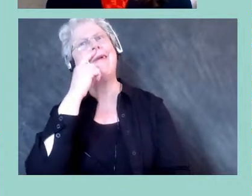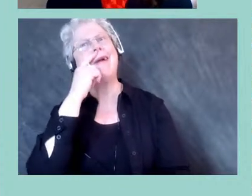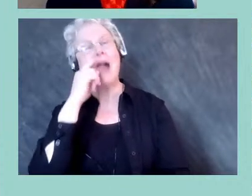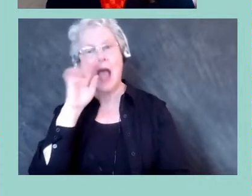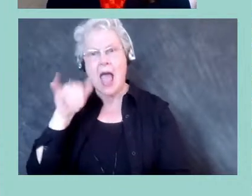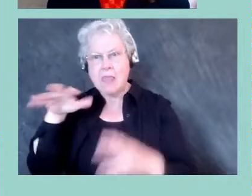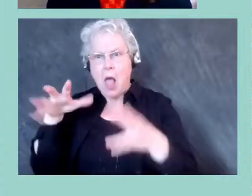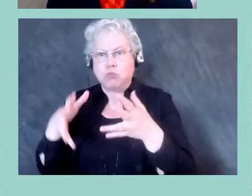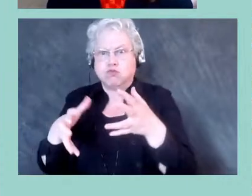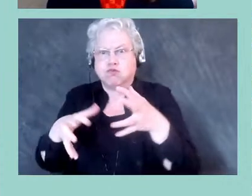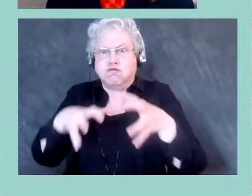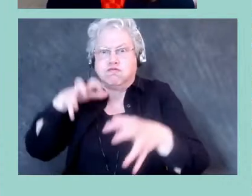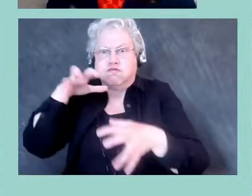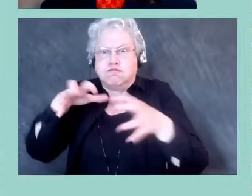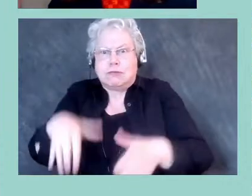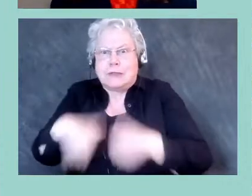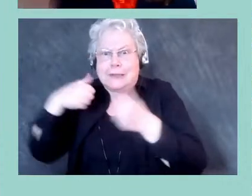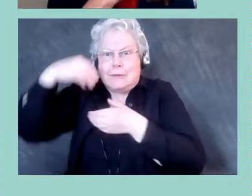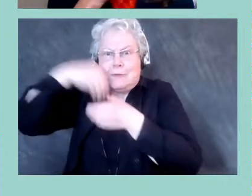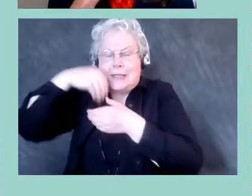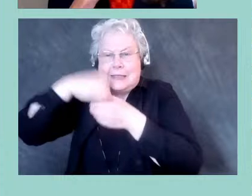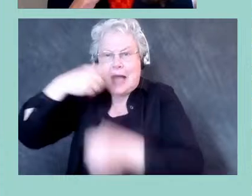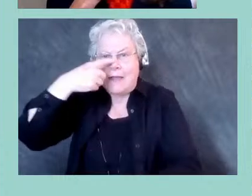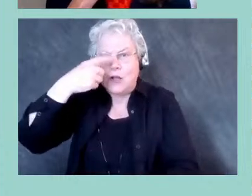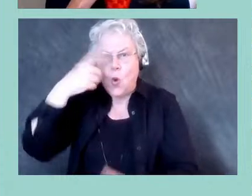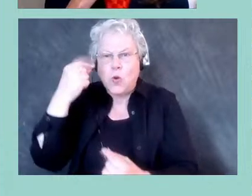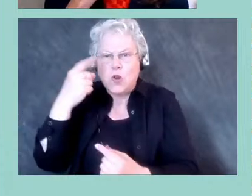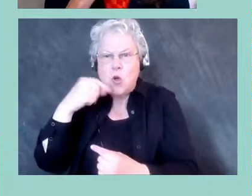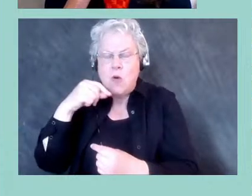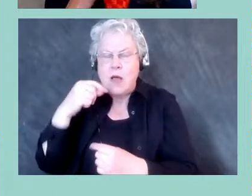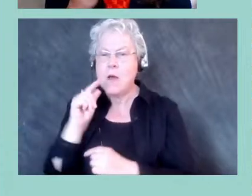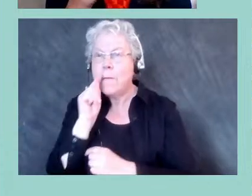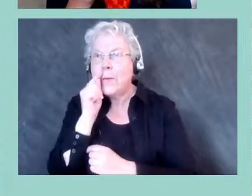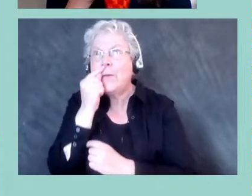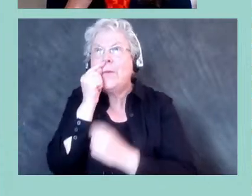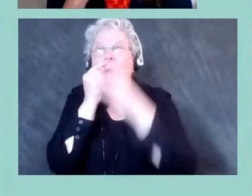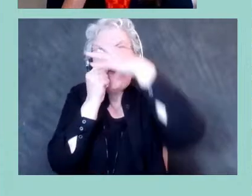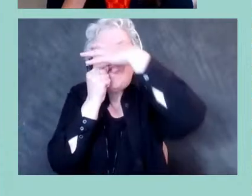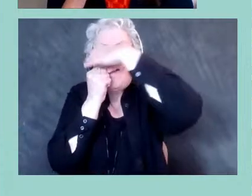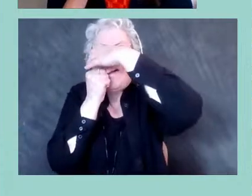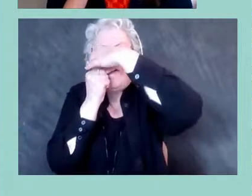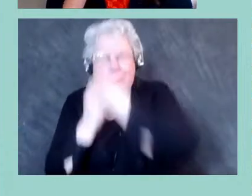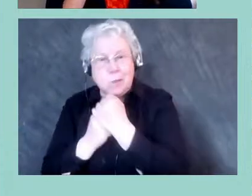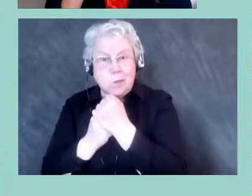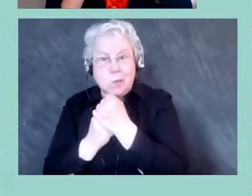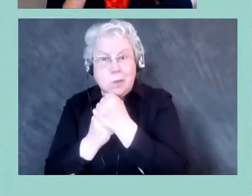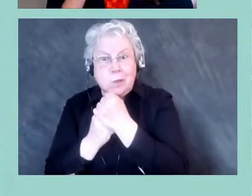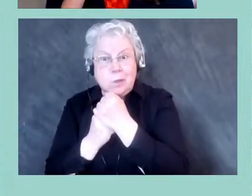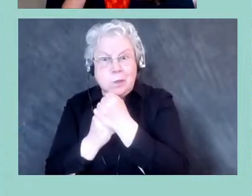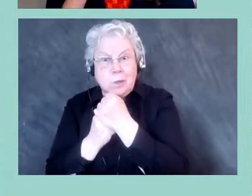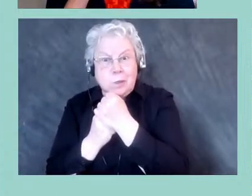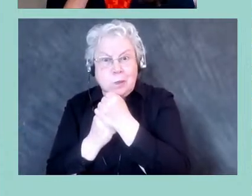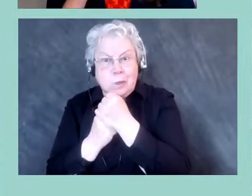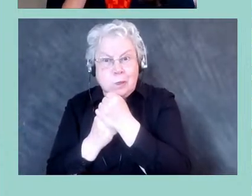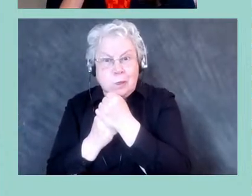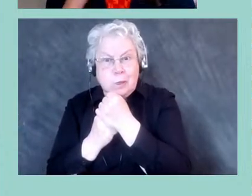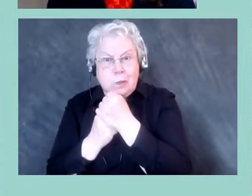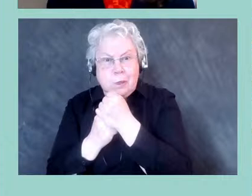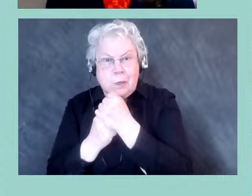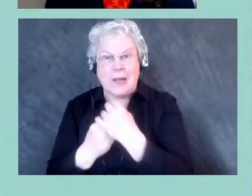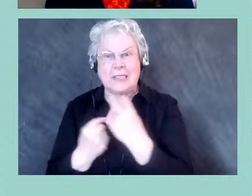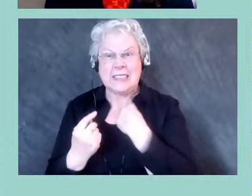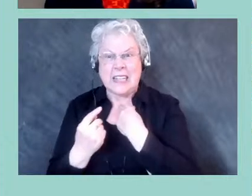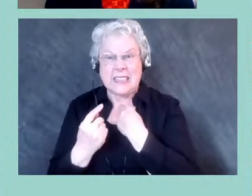the nose monster resided in it, he would snatch our fingers up, rendering them